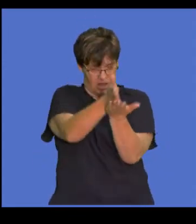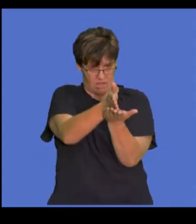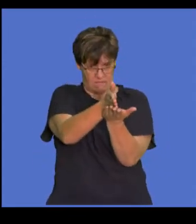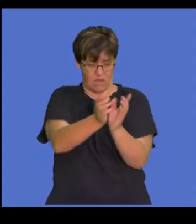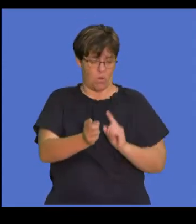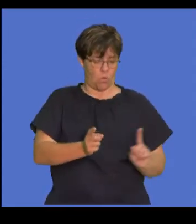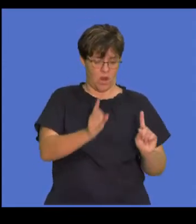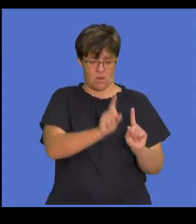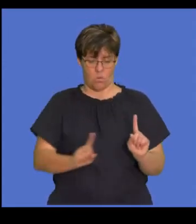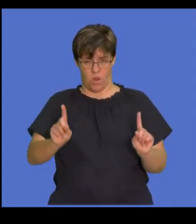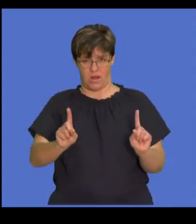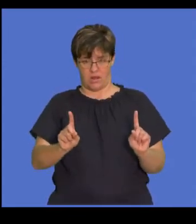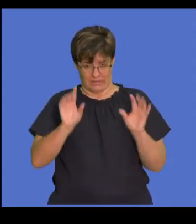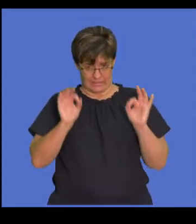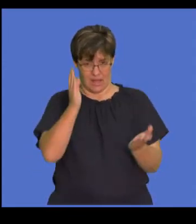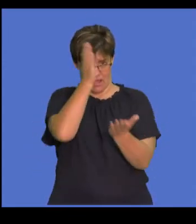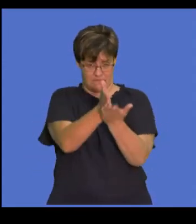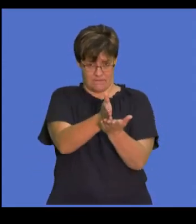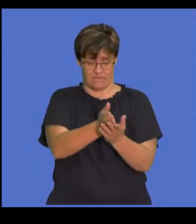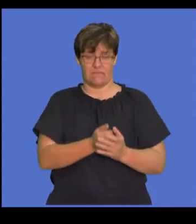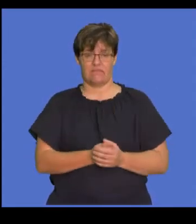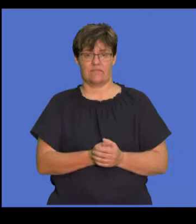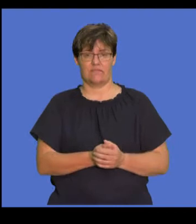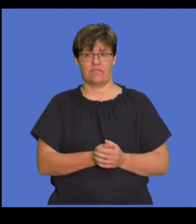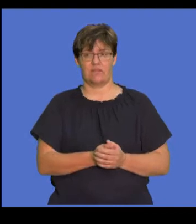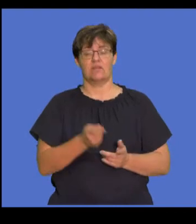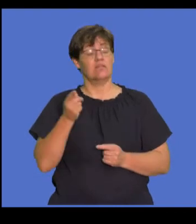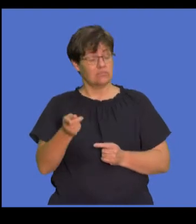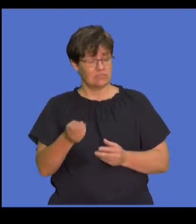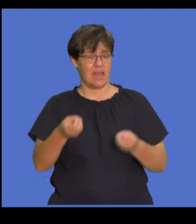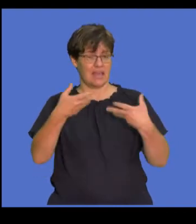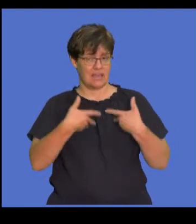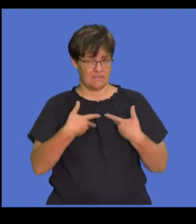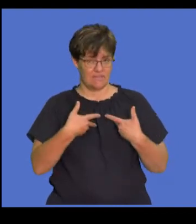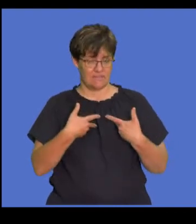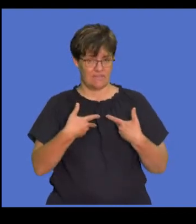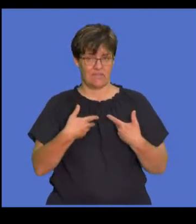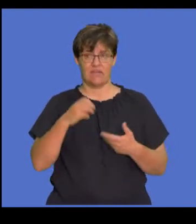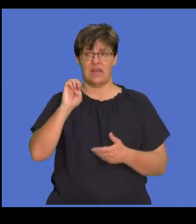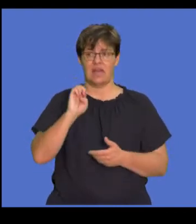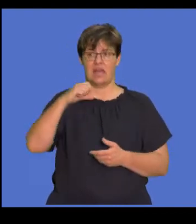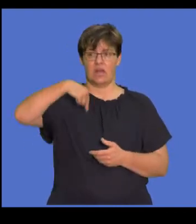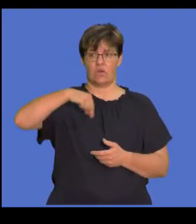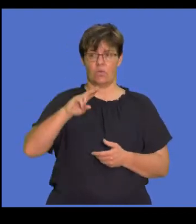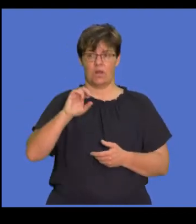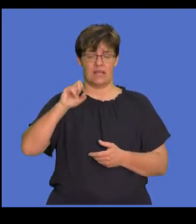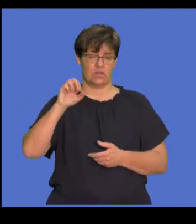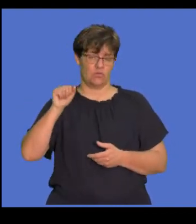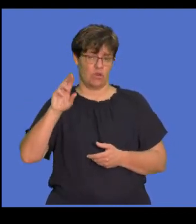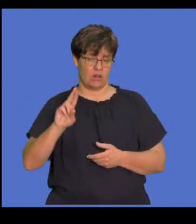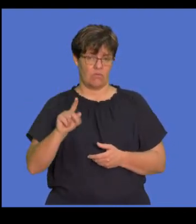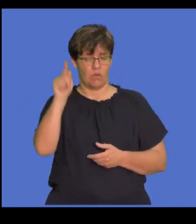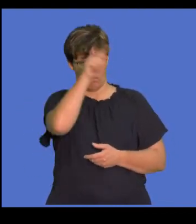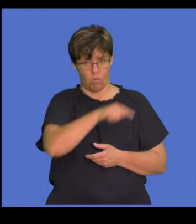sides and make it 1 and 1. Right? So, therefore, this was given as an equilateral triangle with all